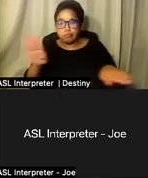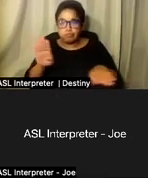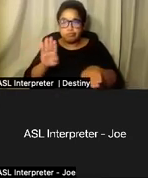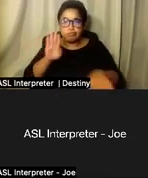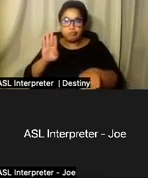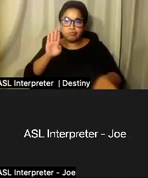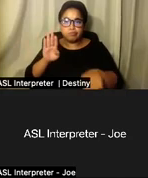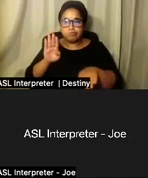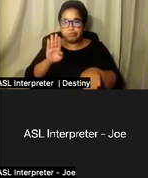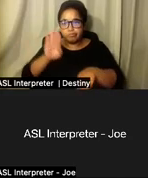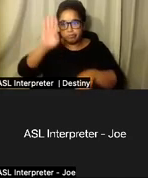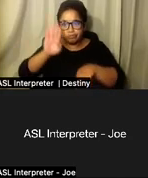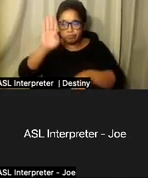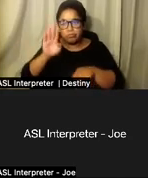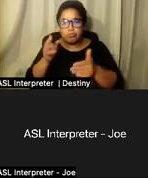good. Okay,